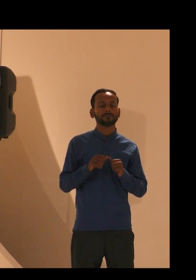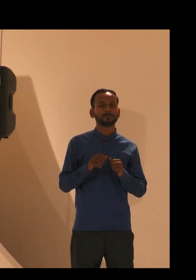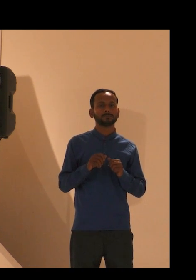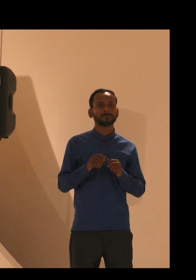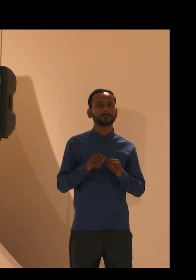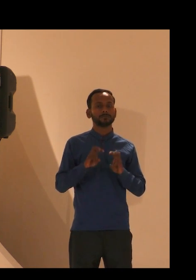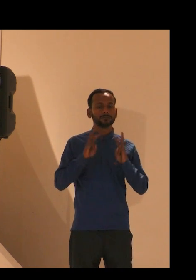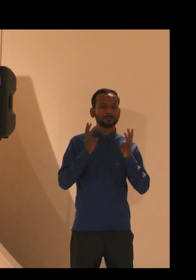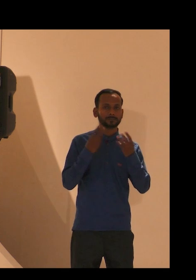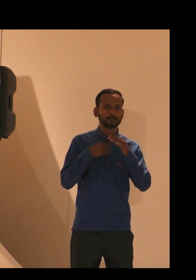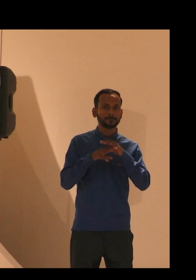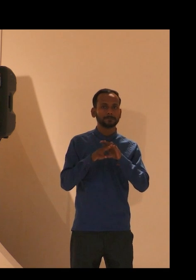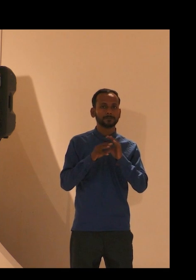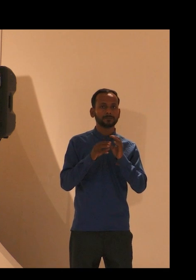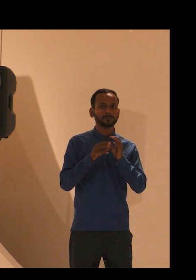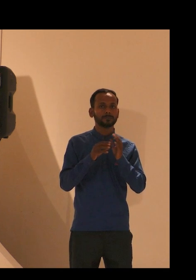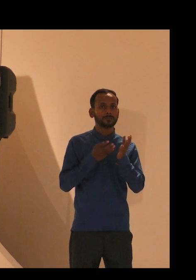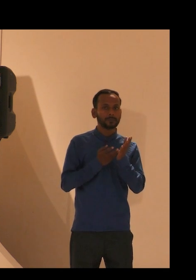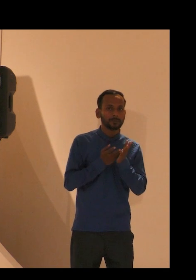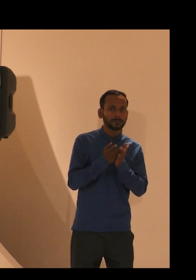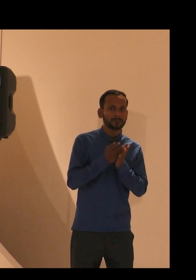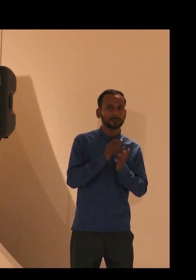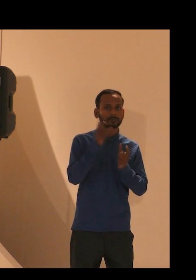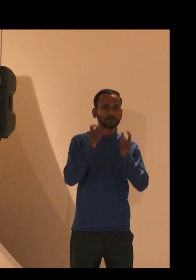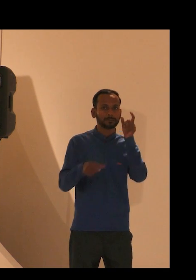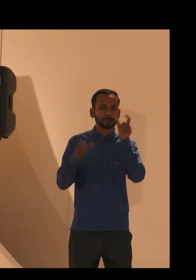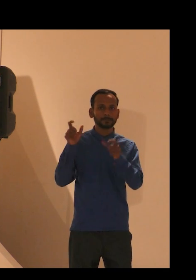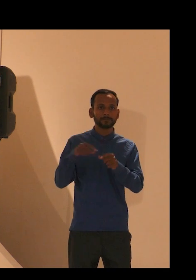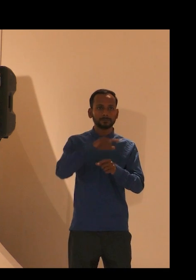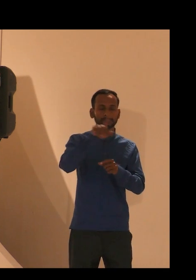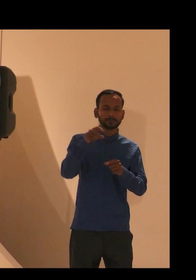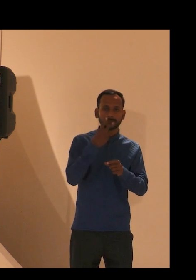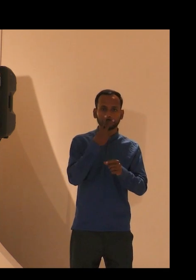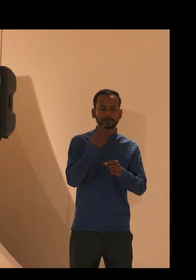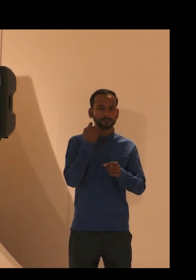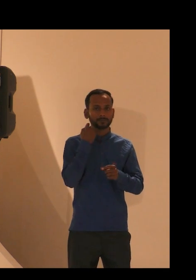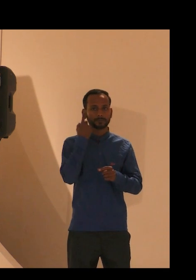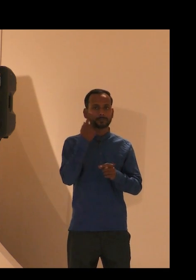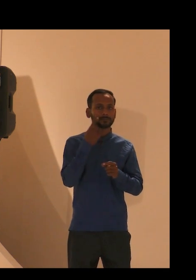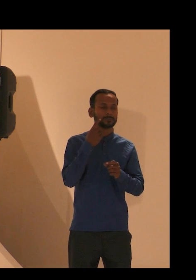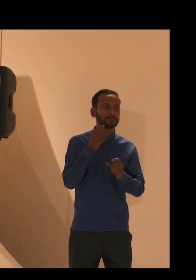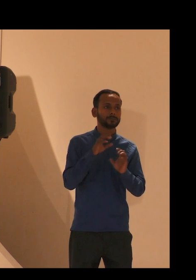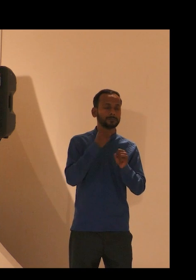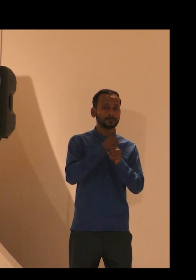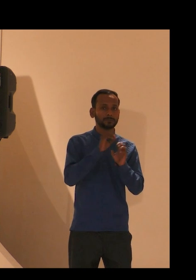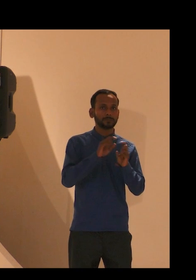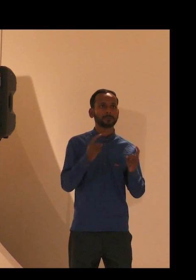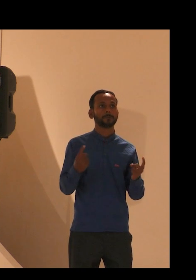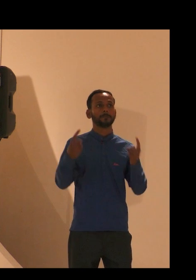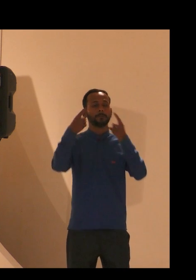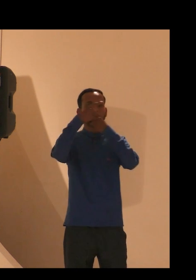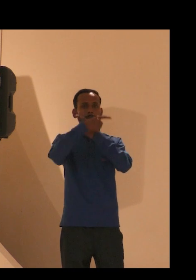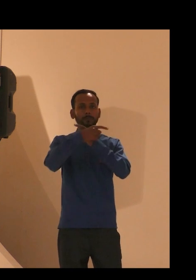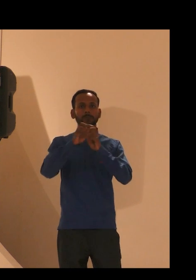these exhibitions. Just in the gallery opposite this media installation, there is